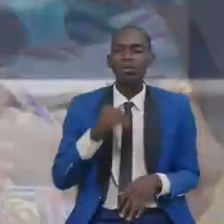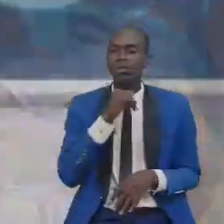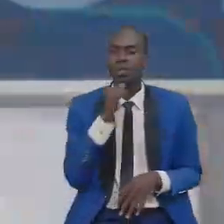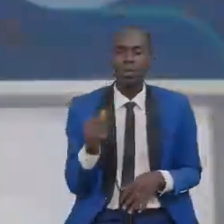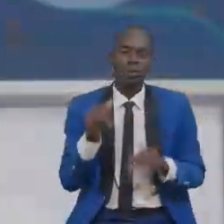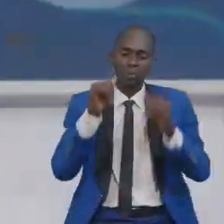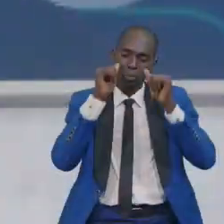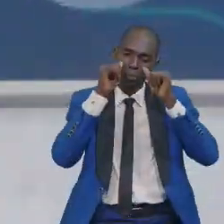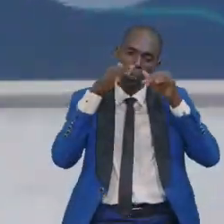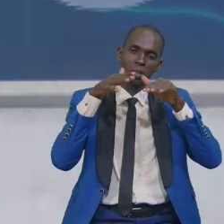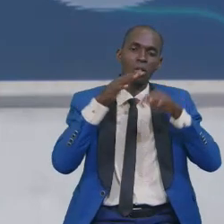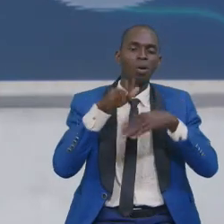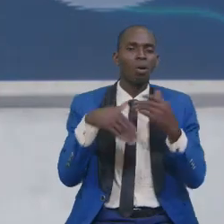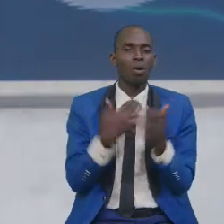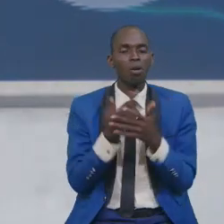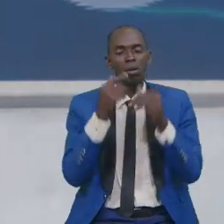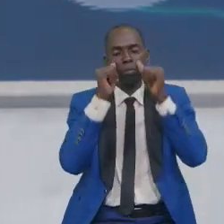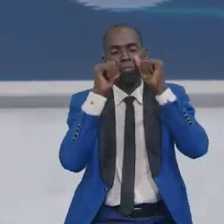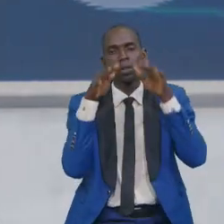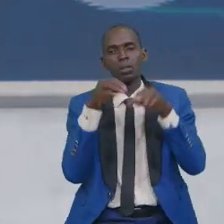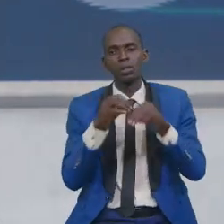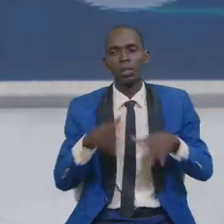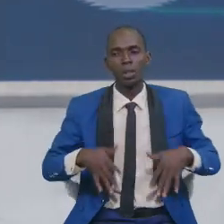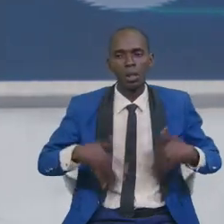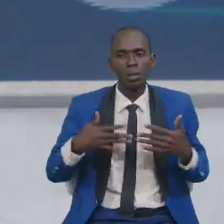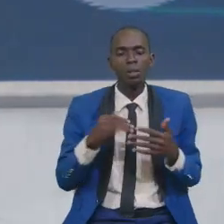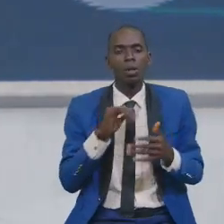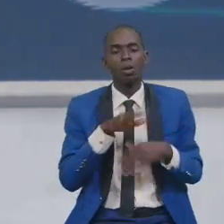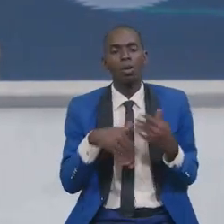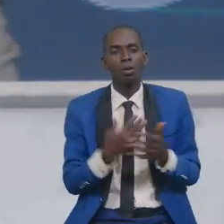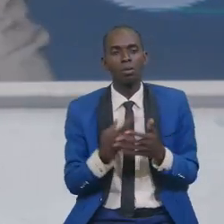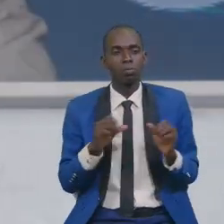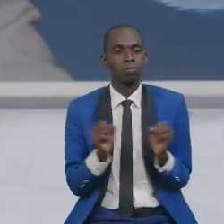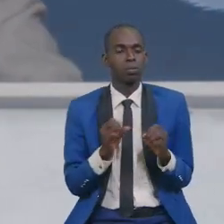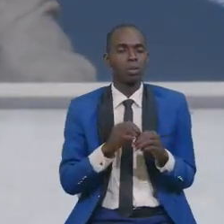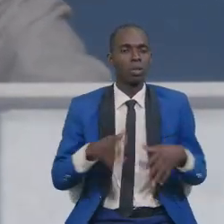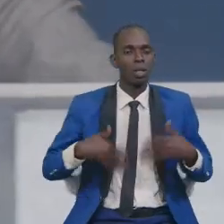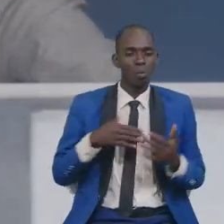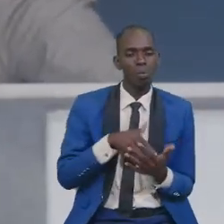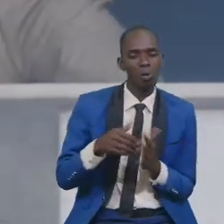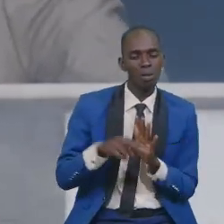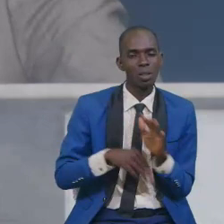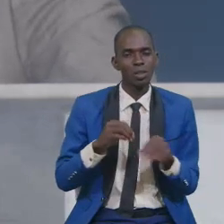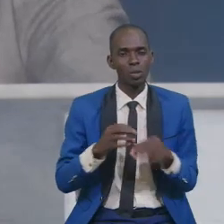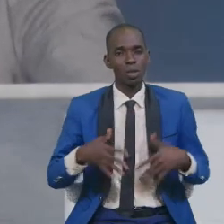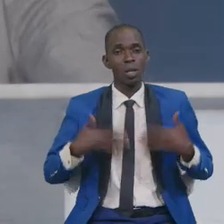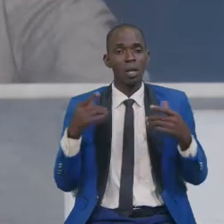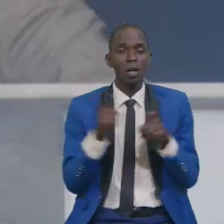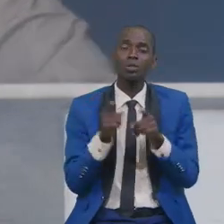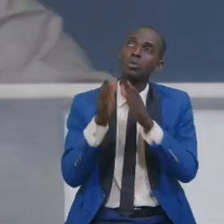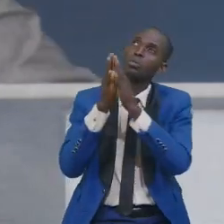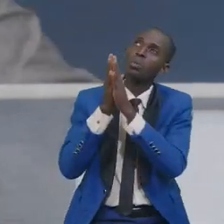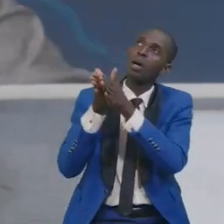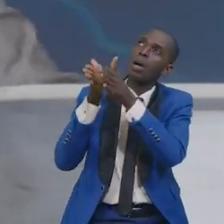all the fainting in your life the fighting in your life the weakness in your life has to wait upon the Lord as you're asking him